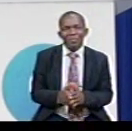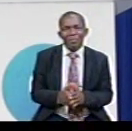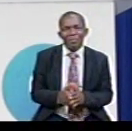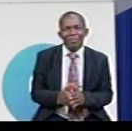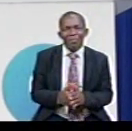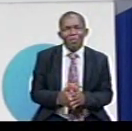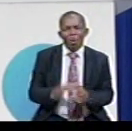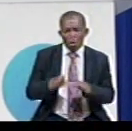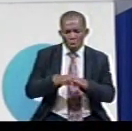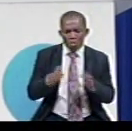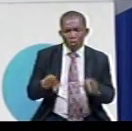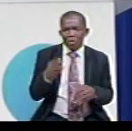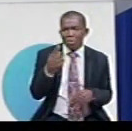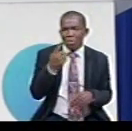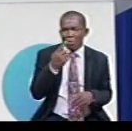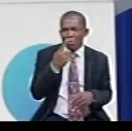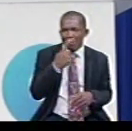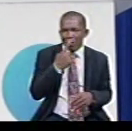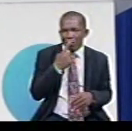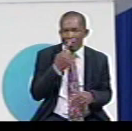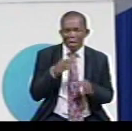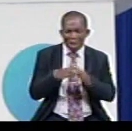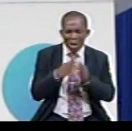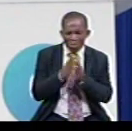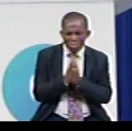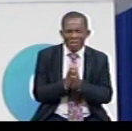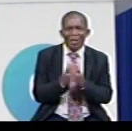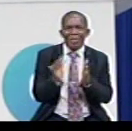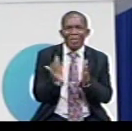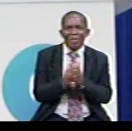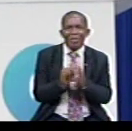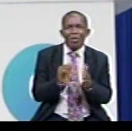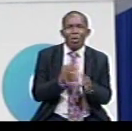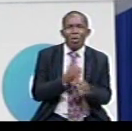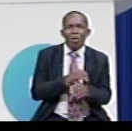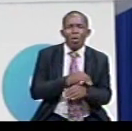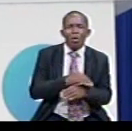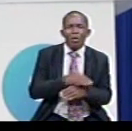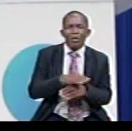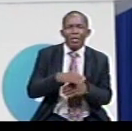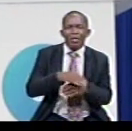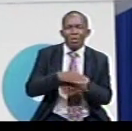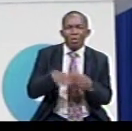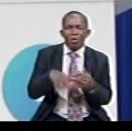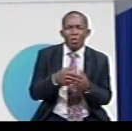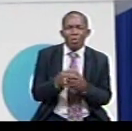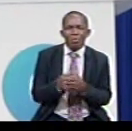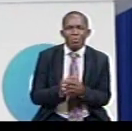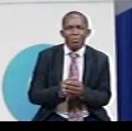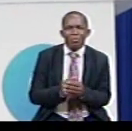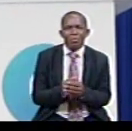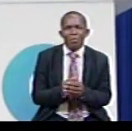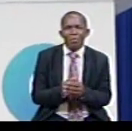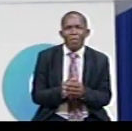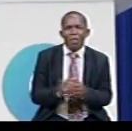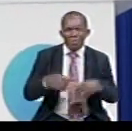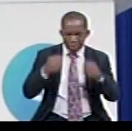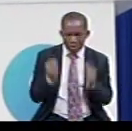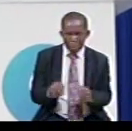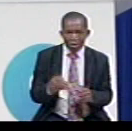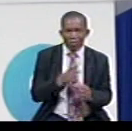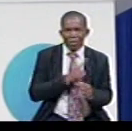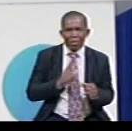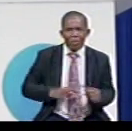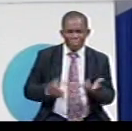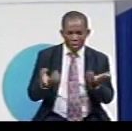Open your mouth and pray that the windows of heaven will be opened and the power of God will come down